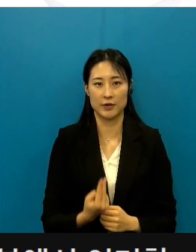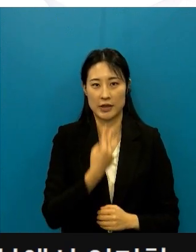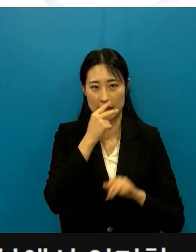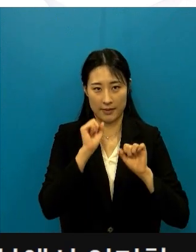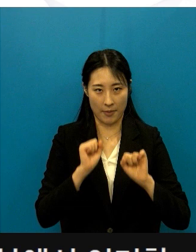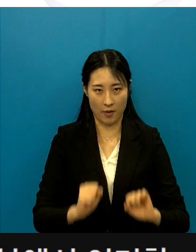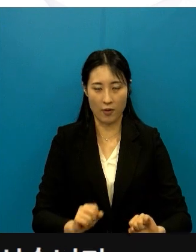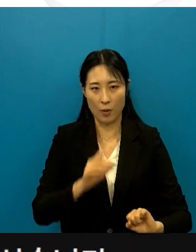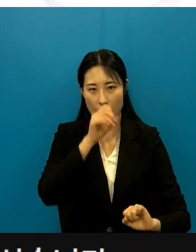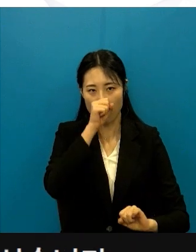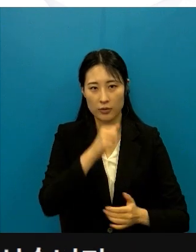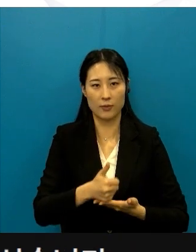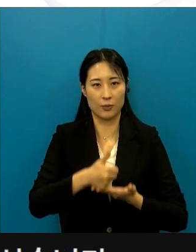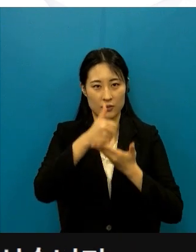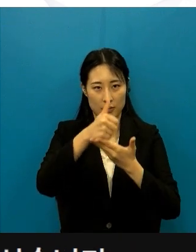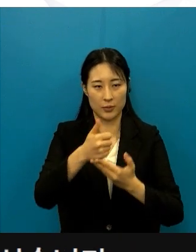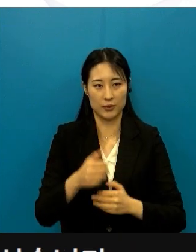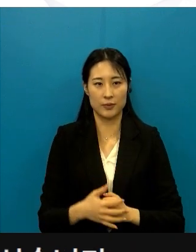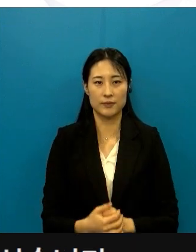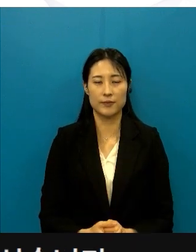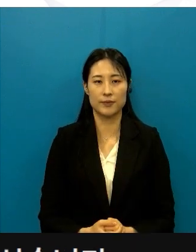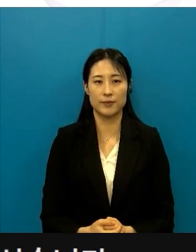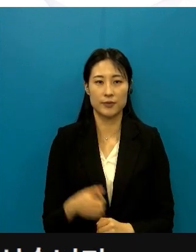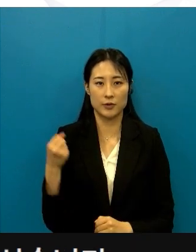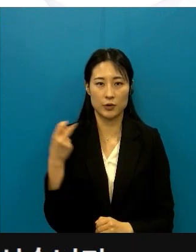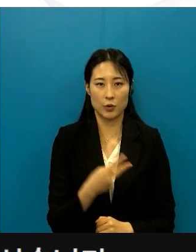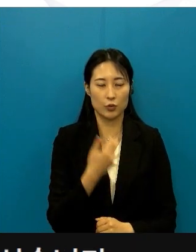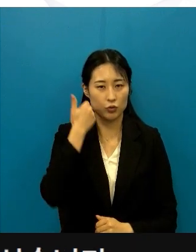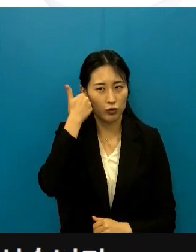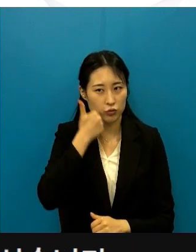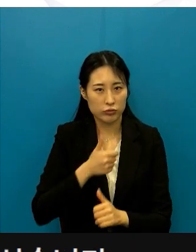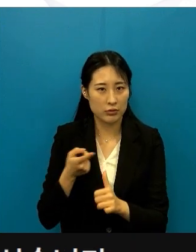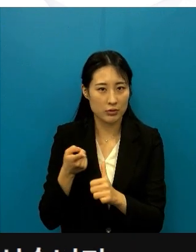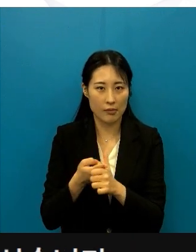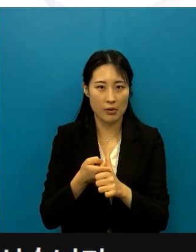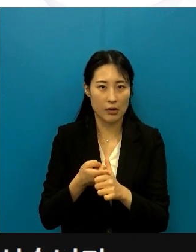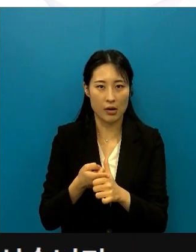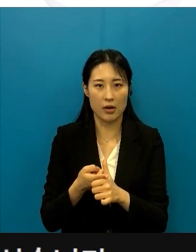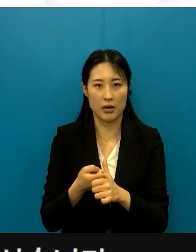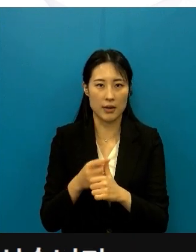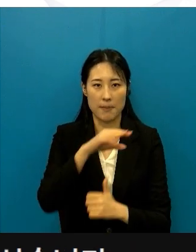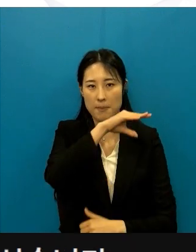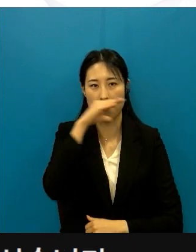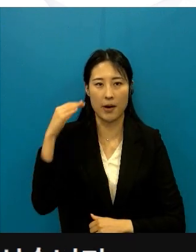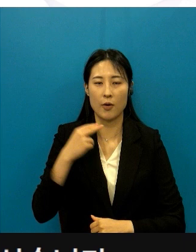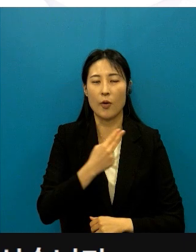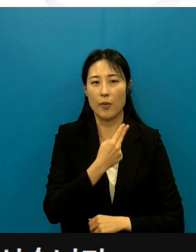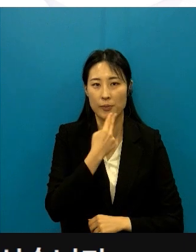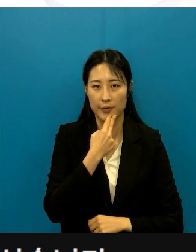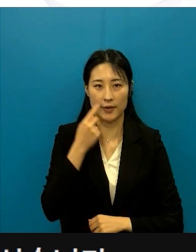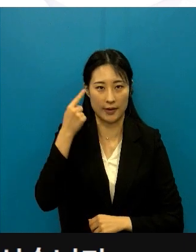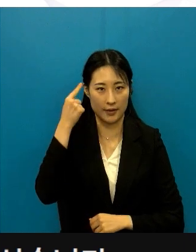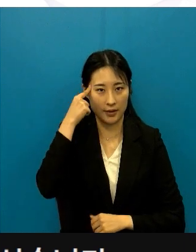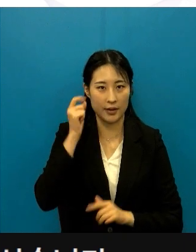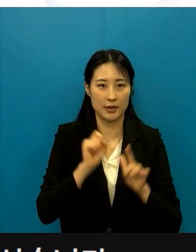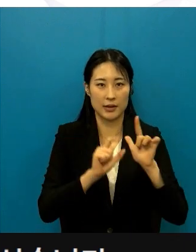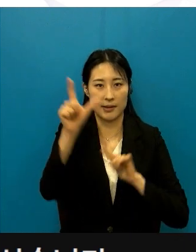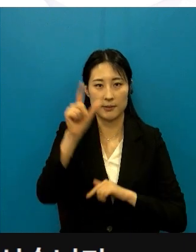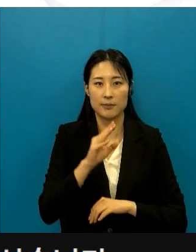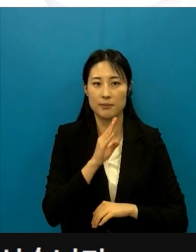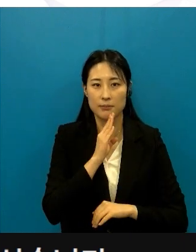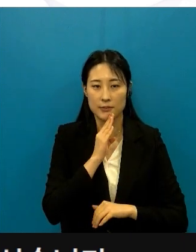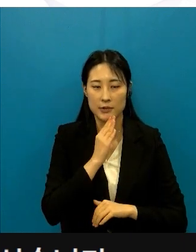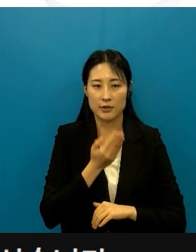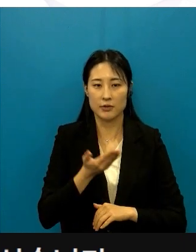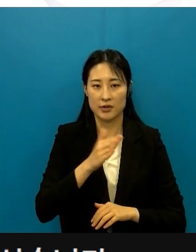are the same to the, I think, other many countries, but here